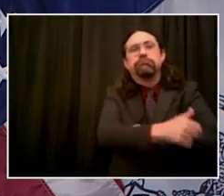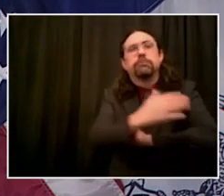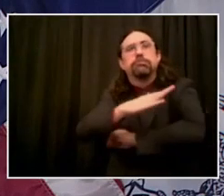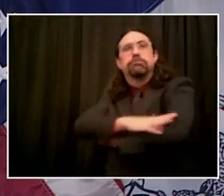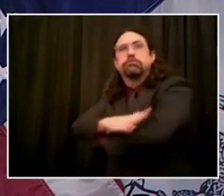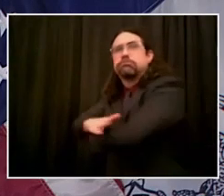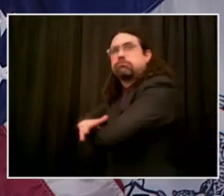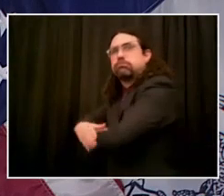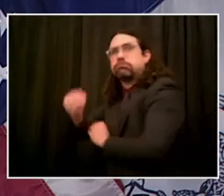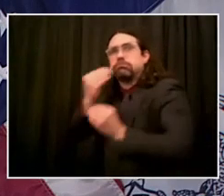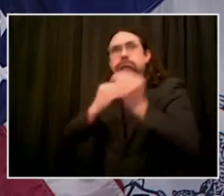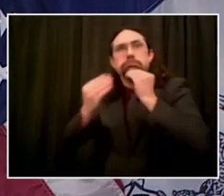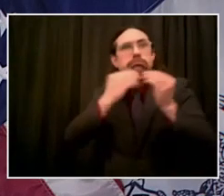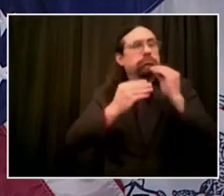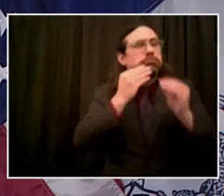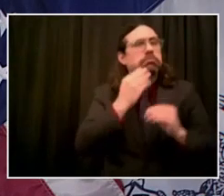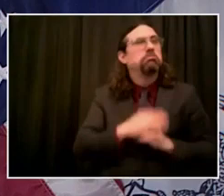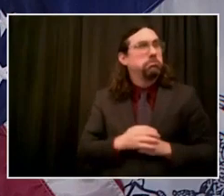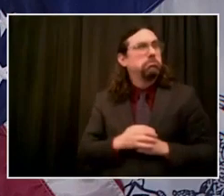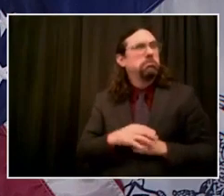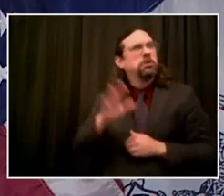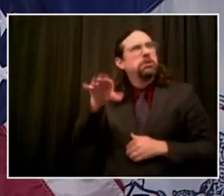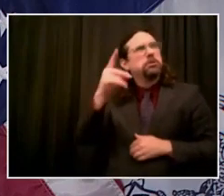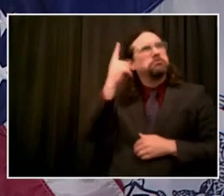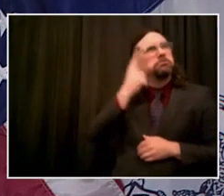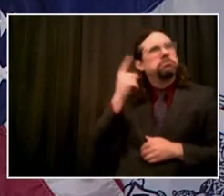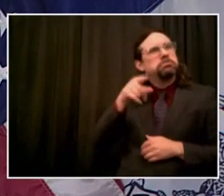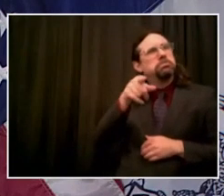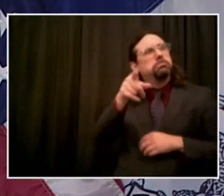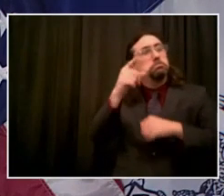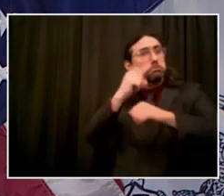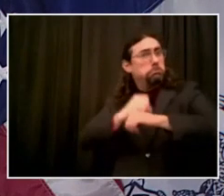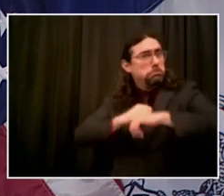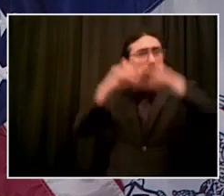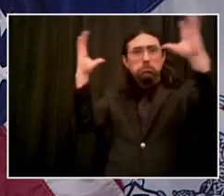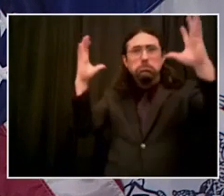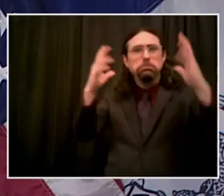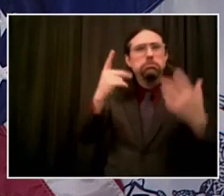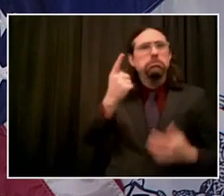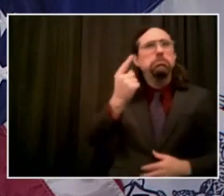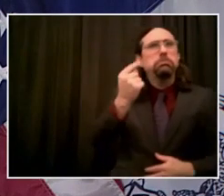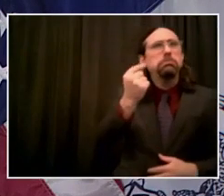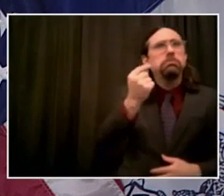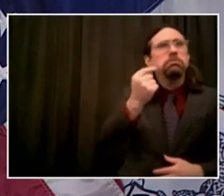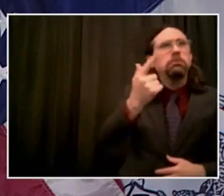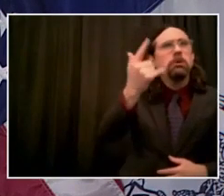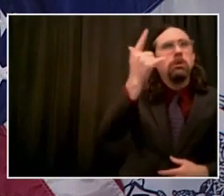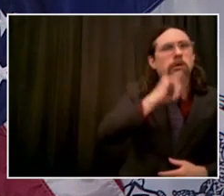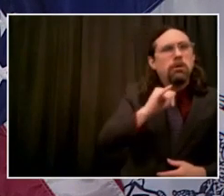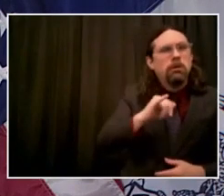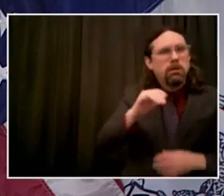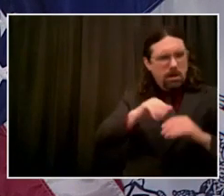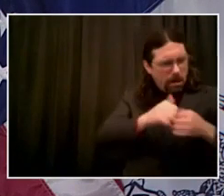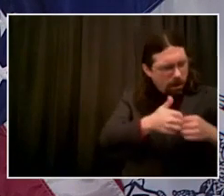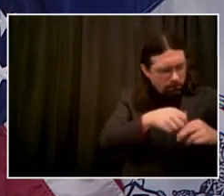licenses and, I guess, bars. Mr. Mayor, you've often spoken of New Yorkers doing the right thing. Yet, even when